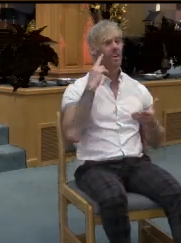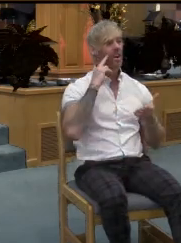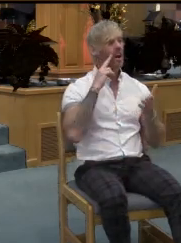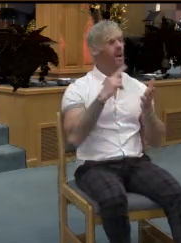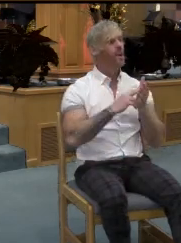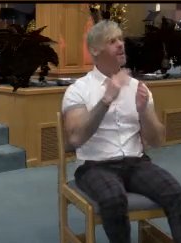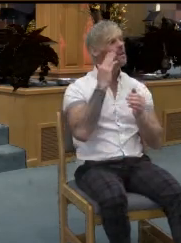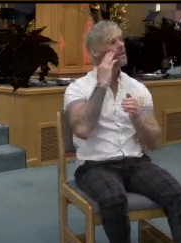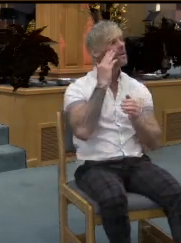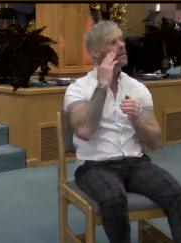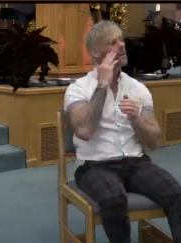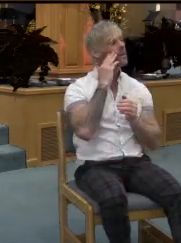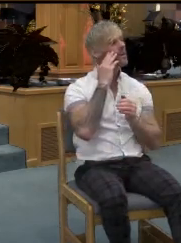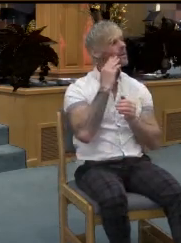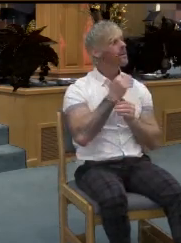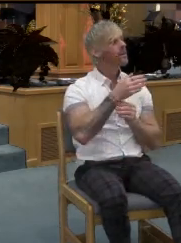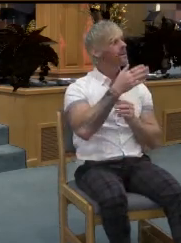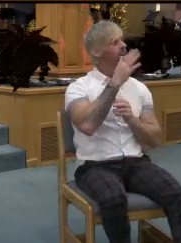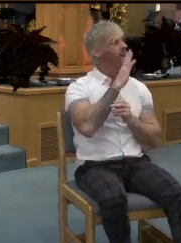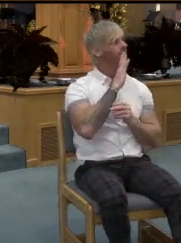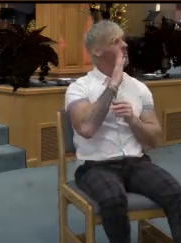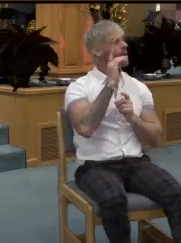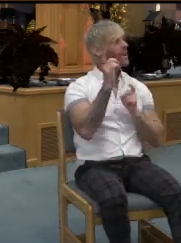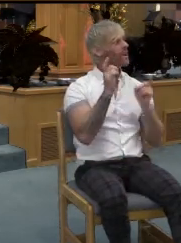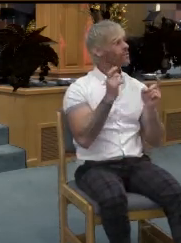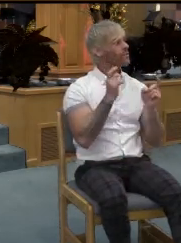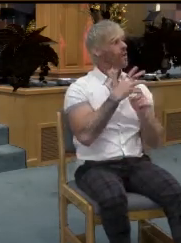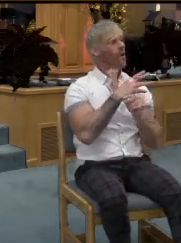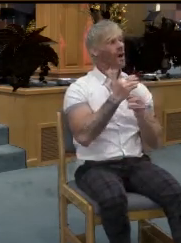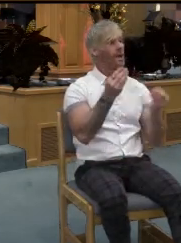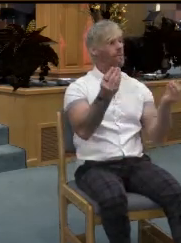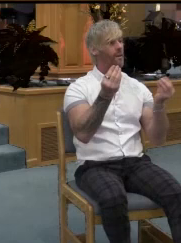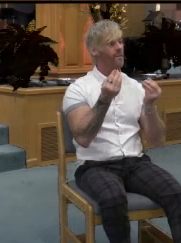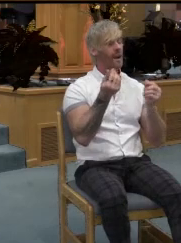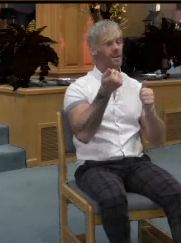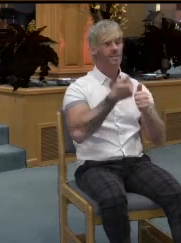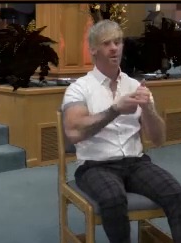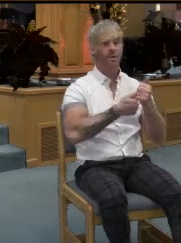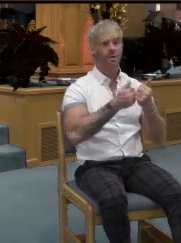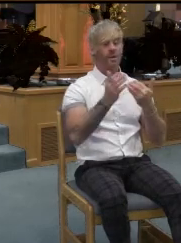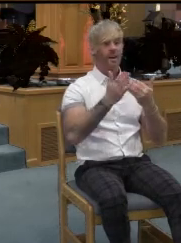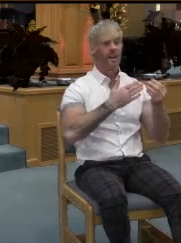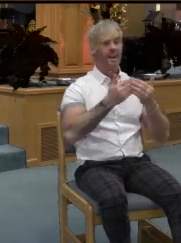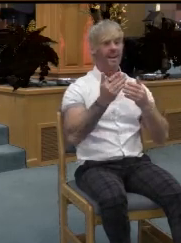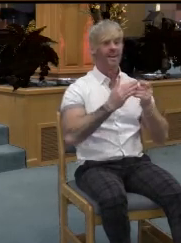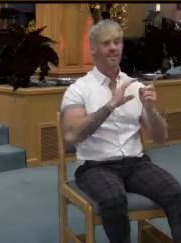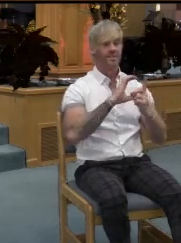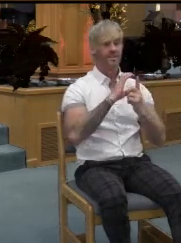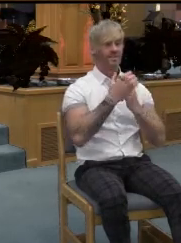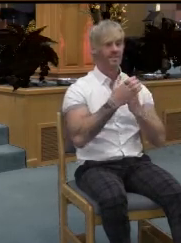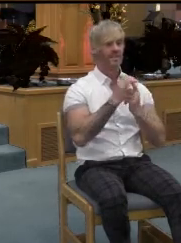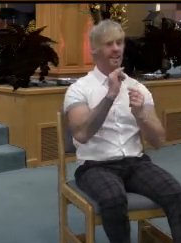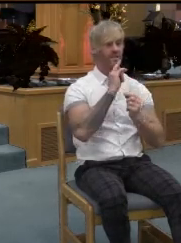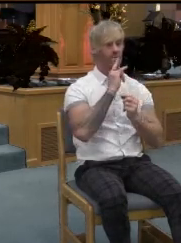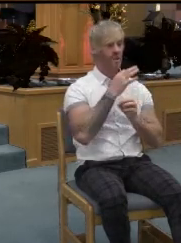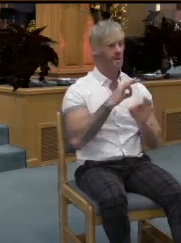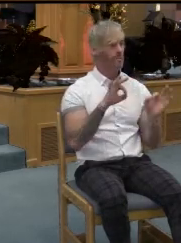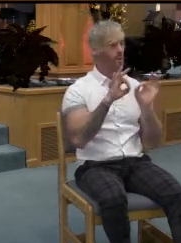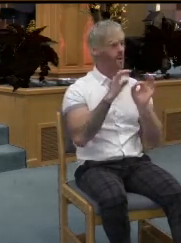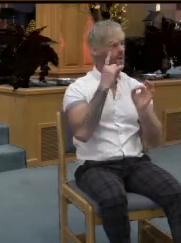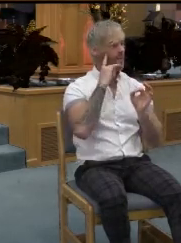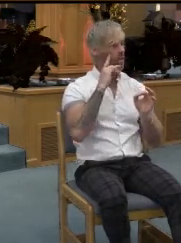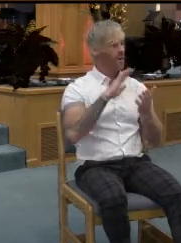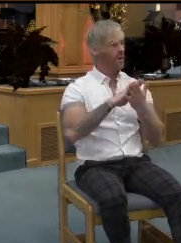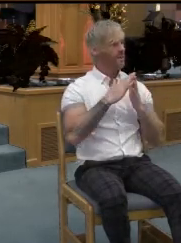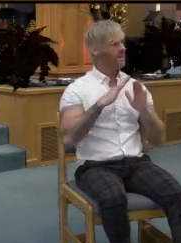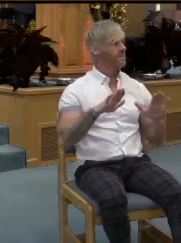that God will providentially control and provide for us through any circumstance is critical to contentment.